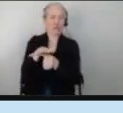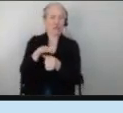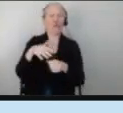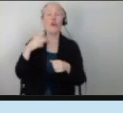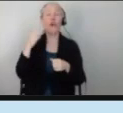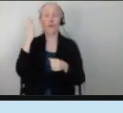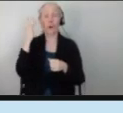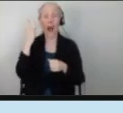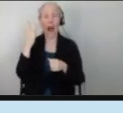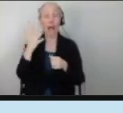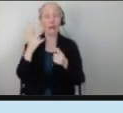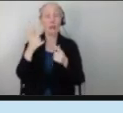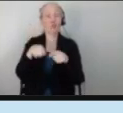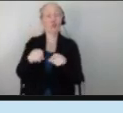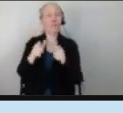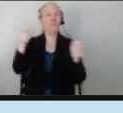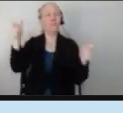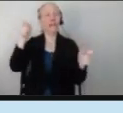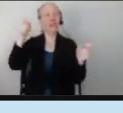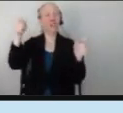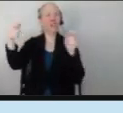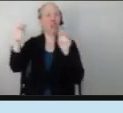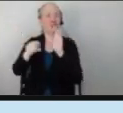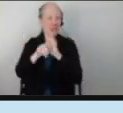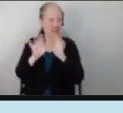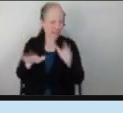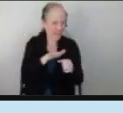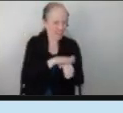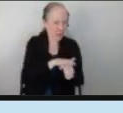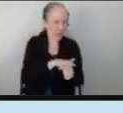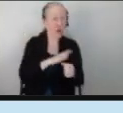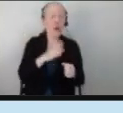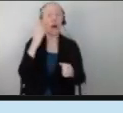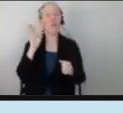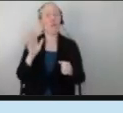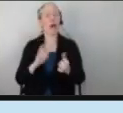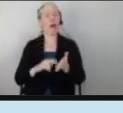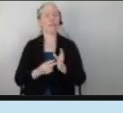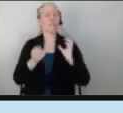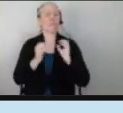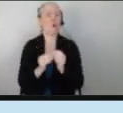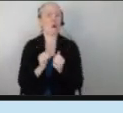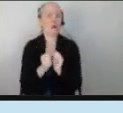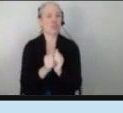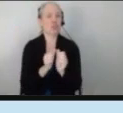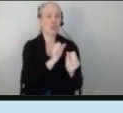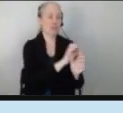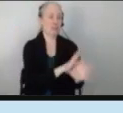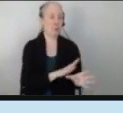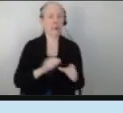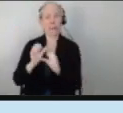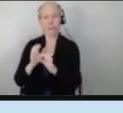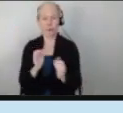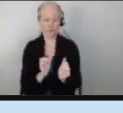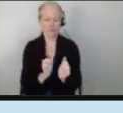changing. And that produces a level of competition between employees, a level of uncertainty.